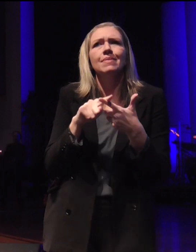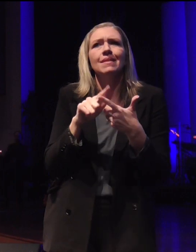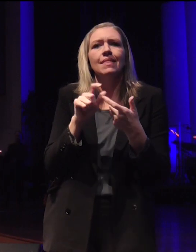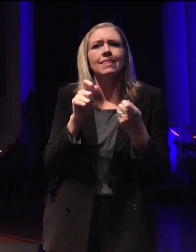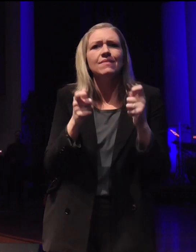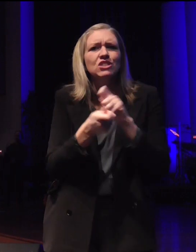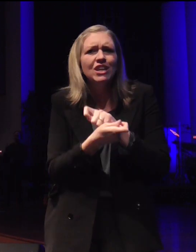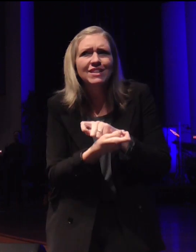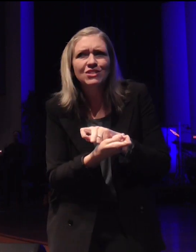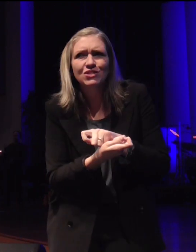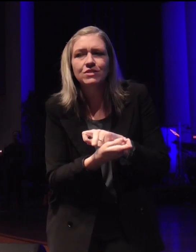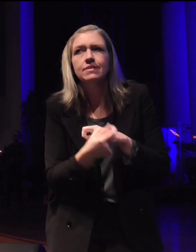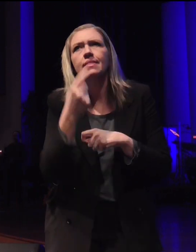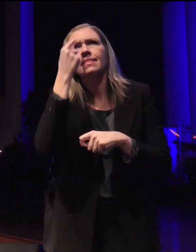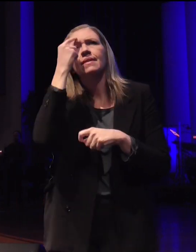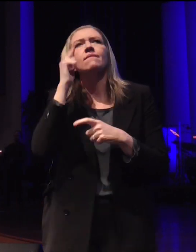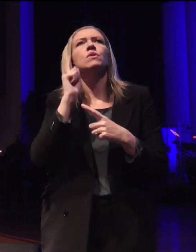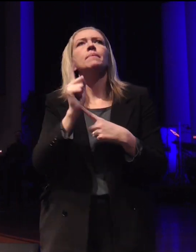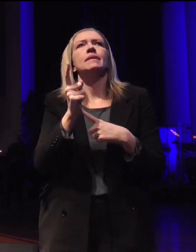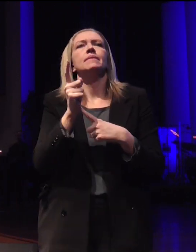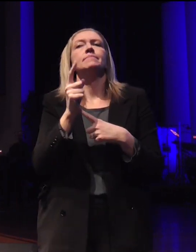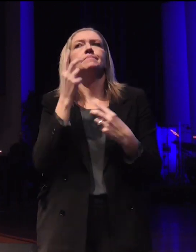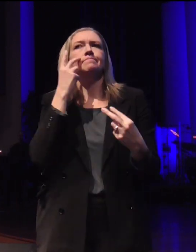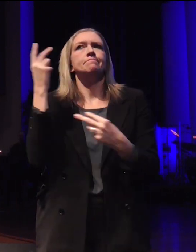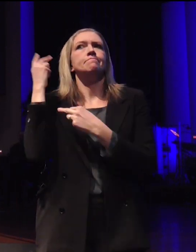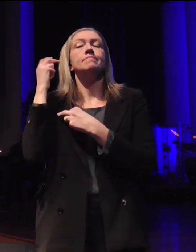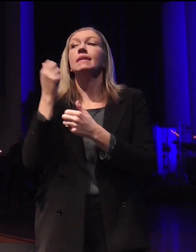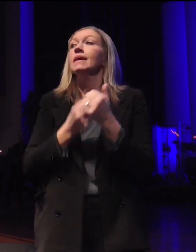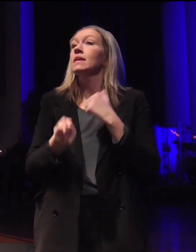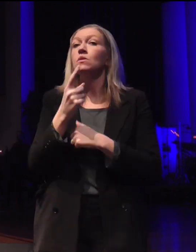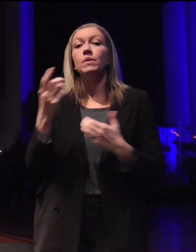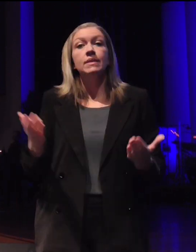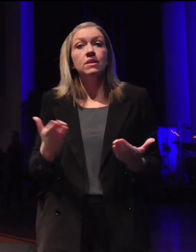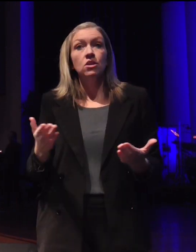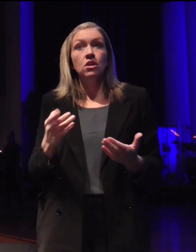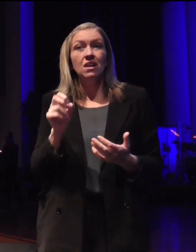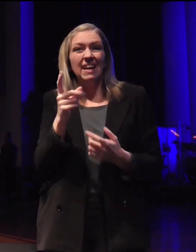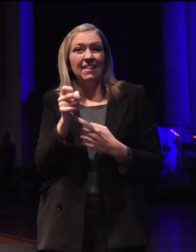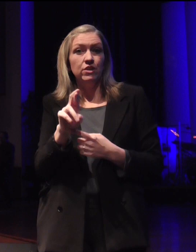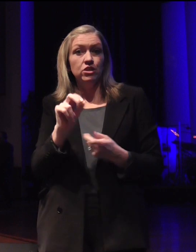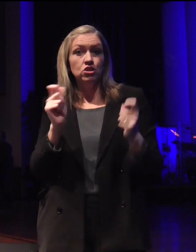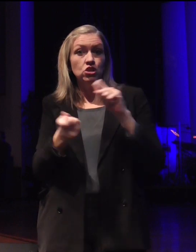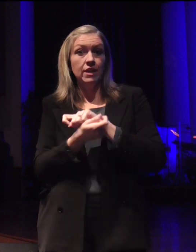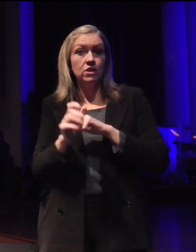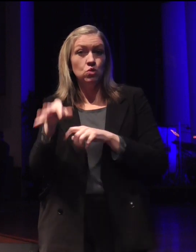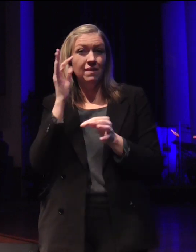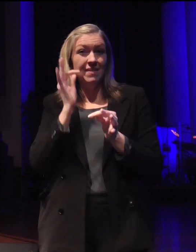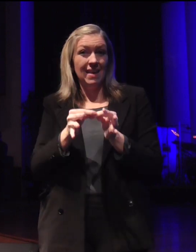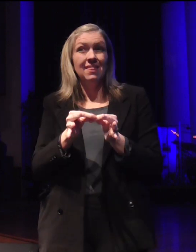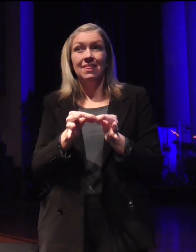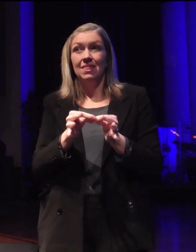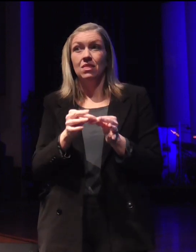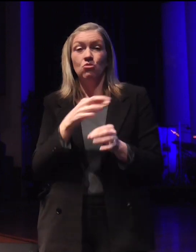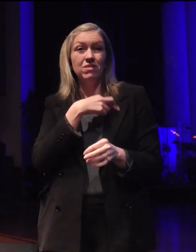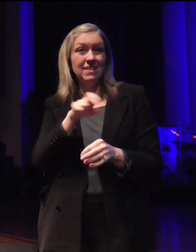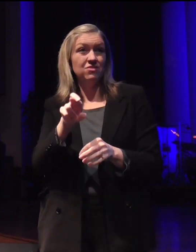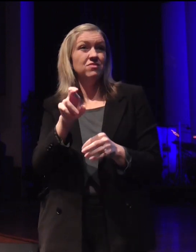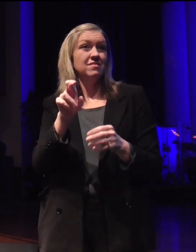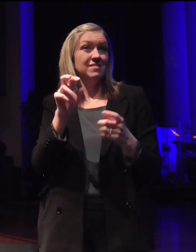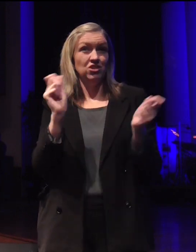evolved. Just think about it for a minute. Anyone here ever change faith traditions?